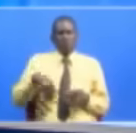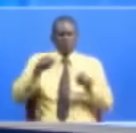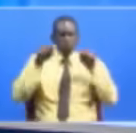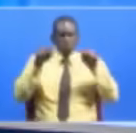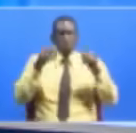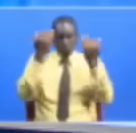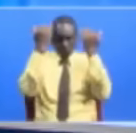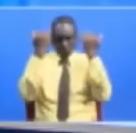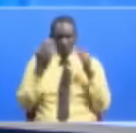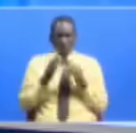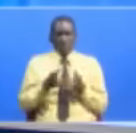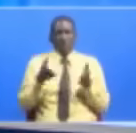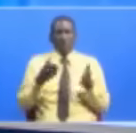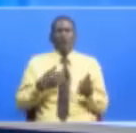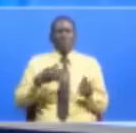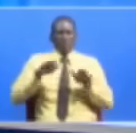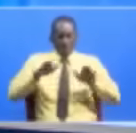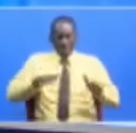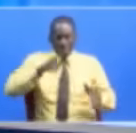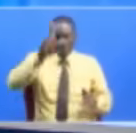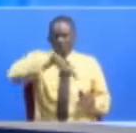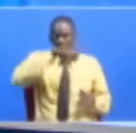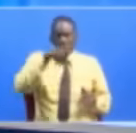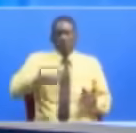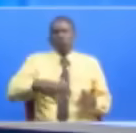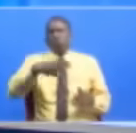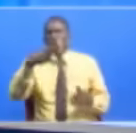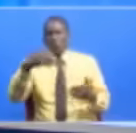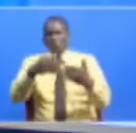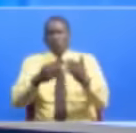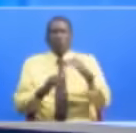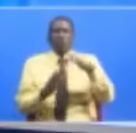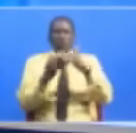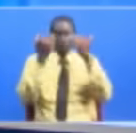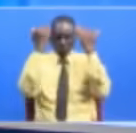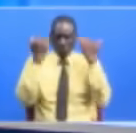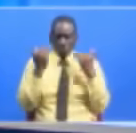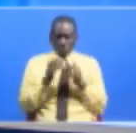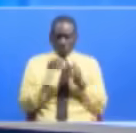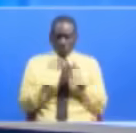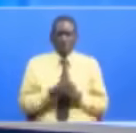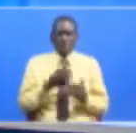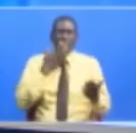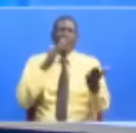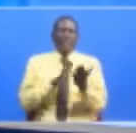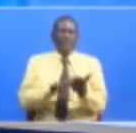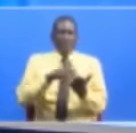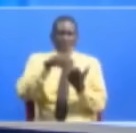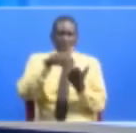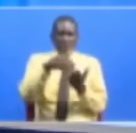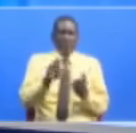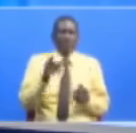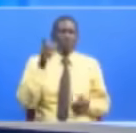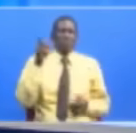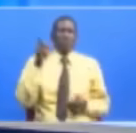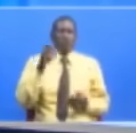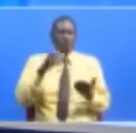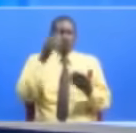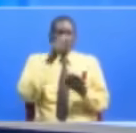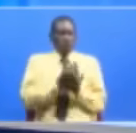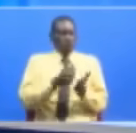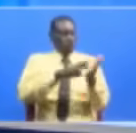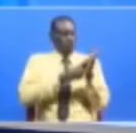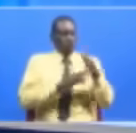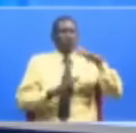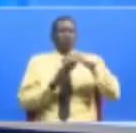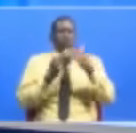judiciary, has been permanently barred from appearing before the Supreme Court. In a letter addressed to Ahmednasir, the office of the Registrar of the